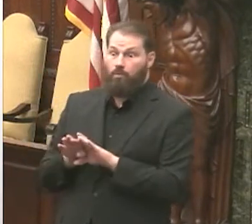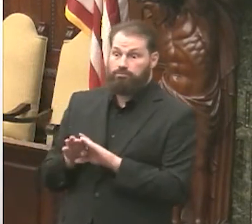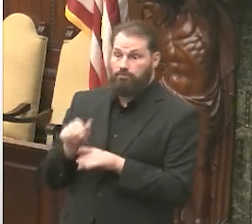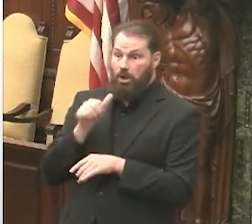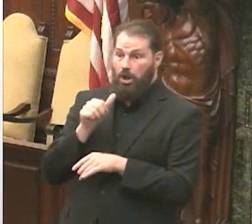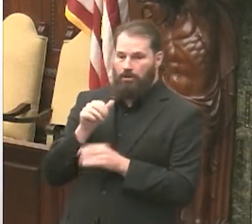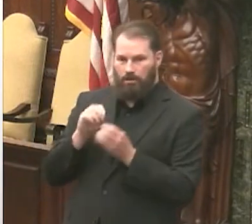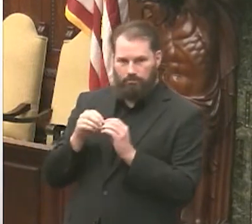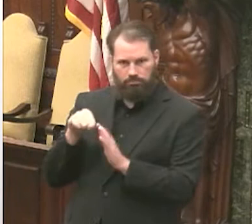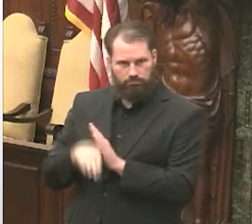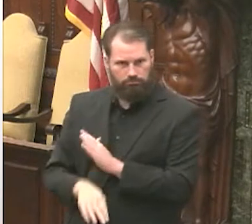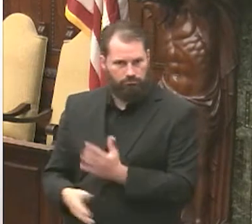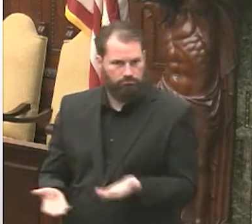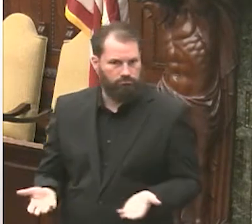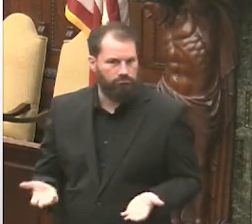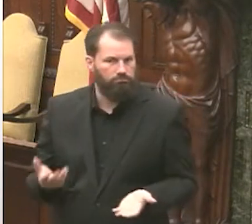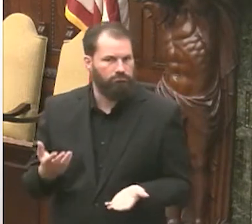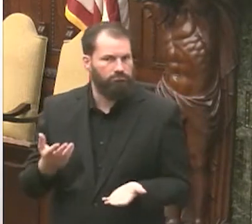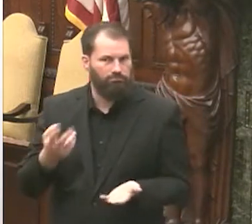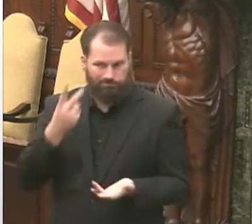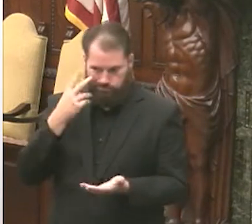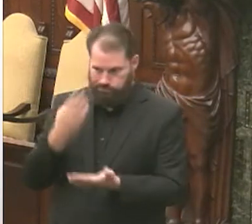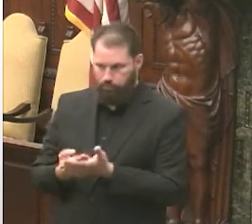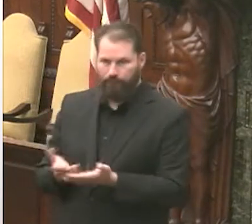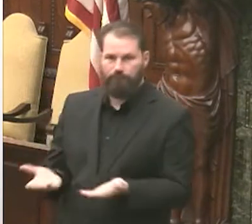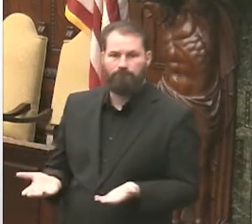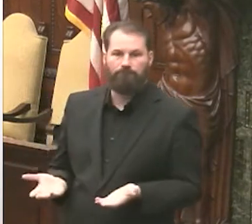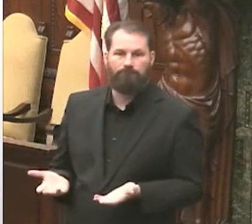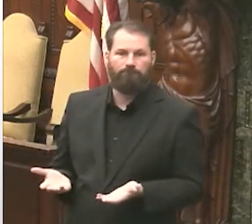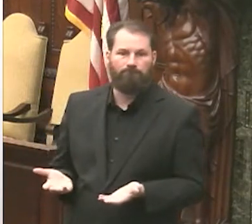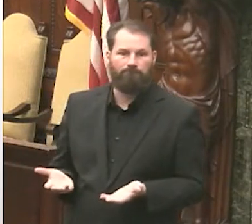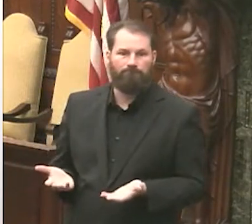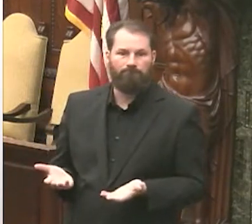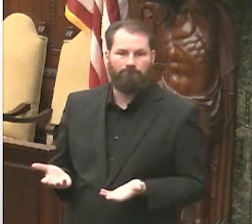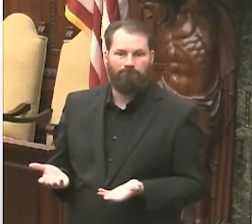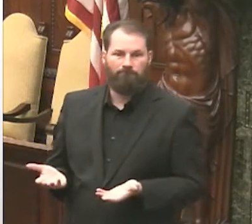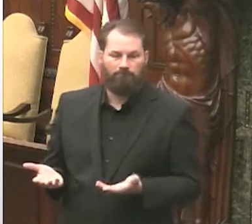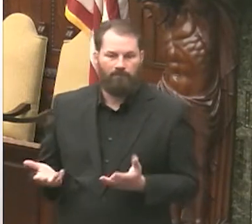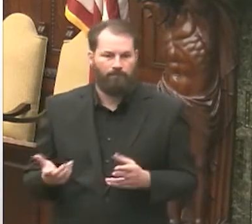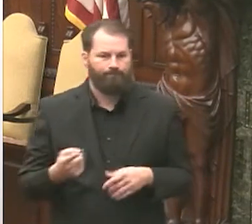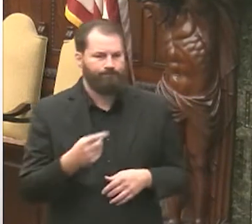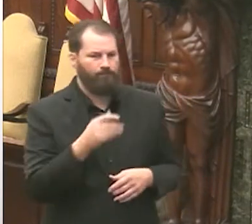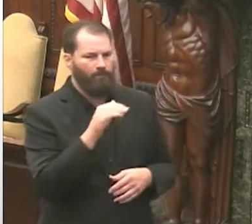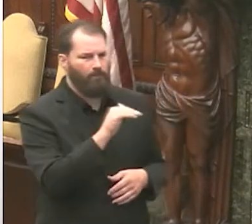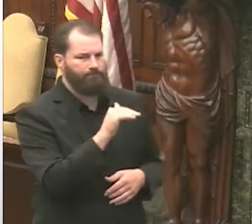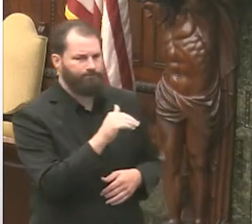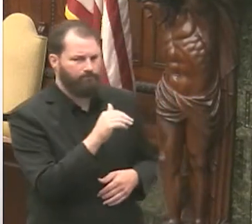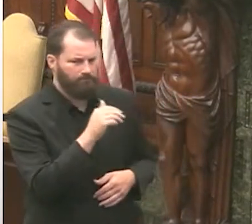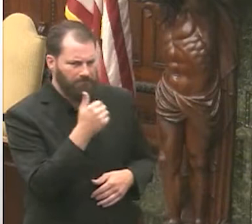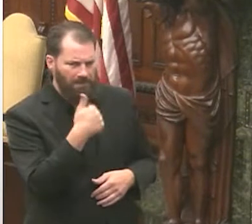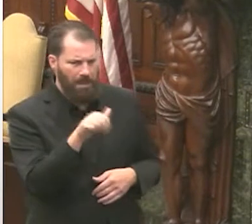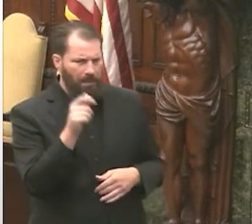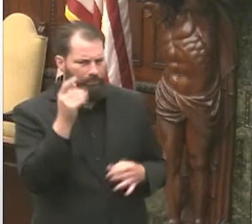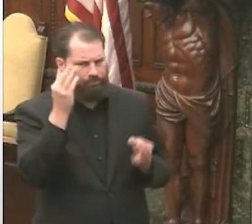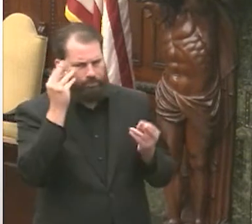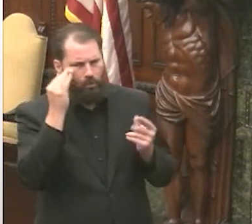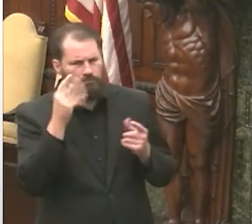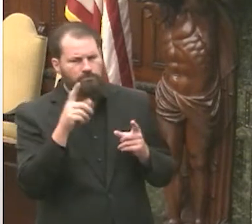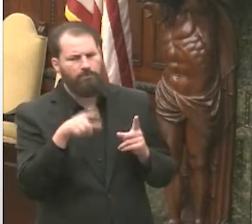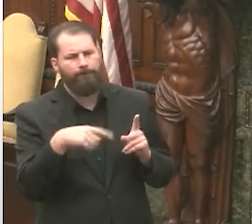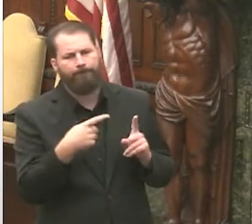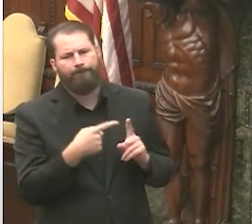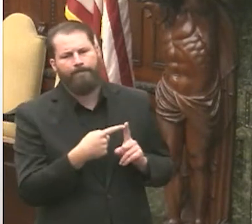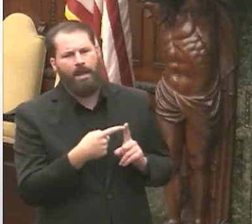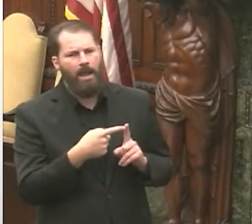now. Doctor, do you have any thoughts about putting together a winterization task force,